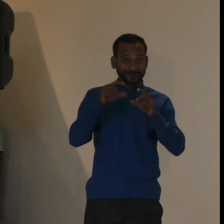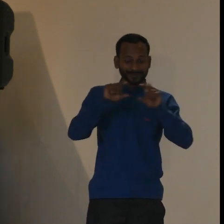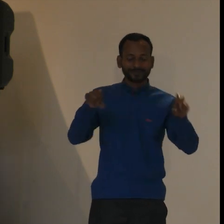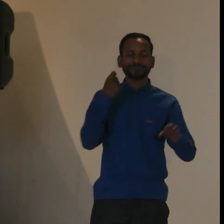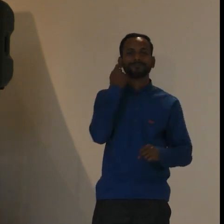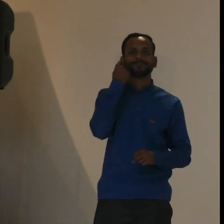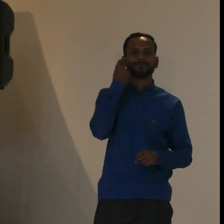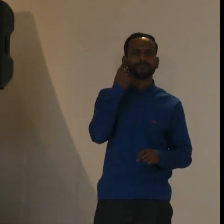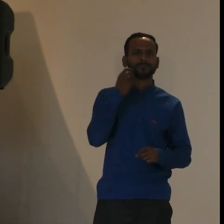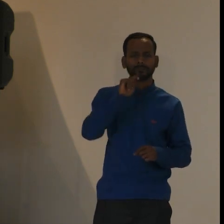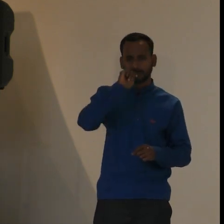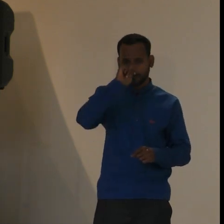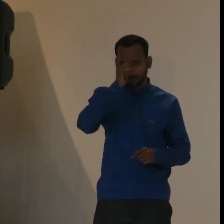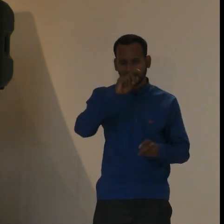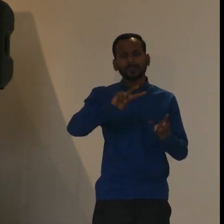require any language.